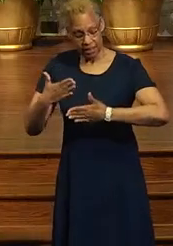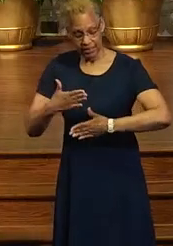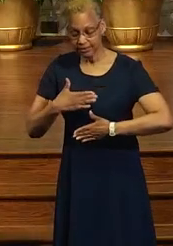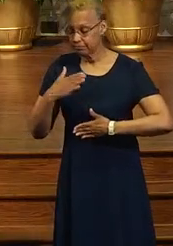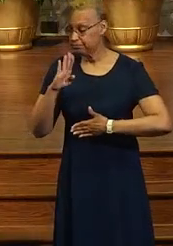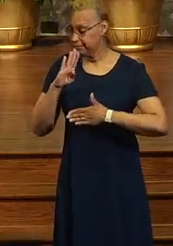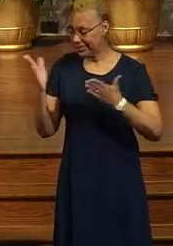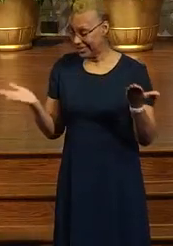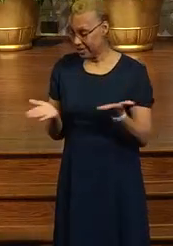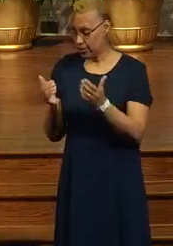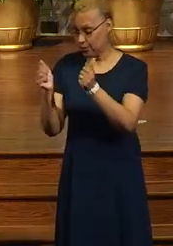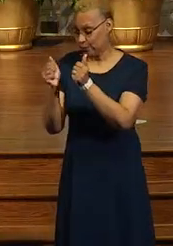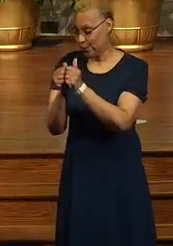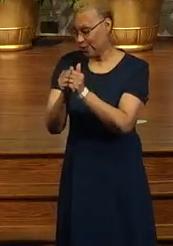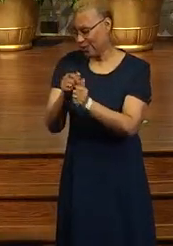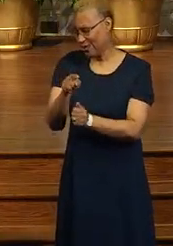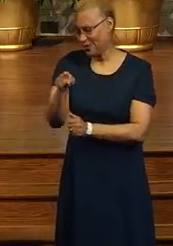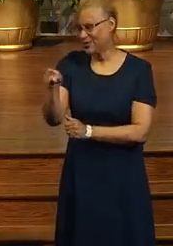with you.